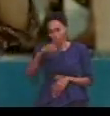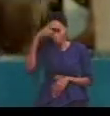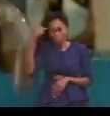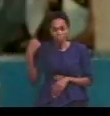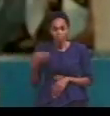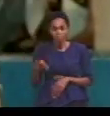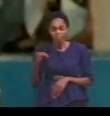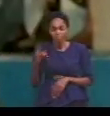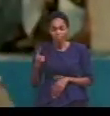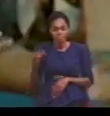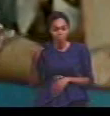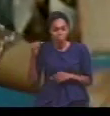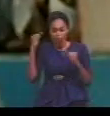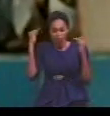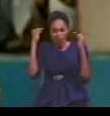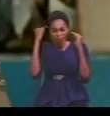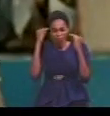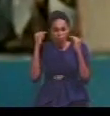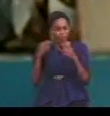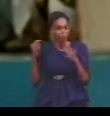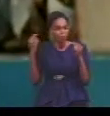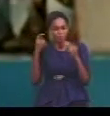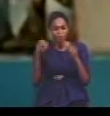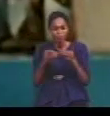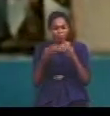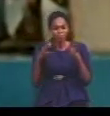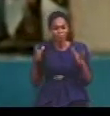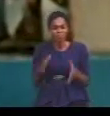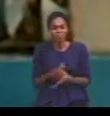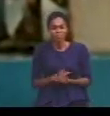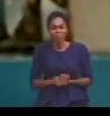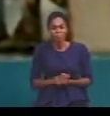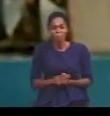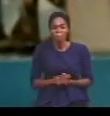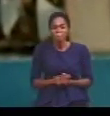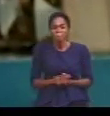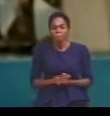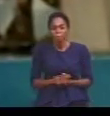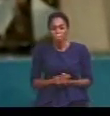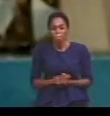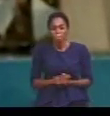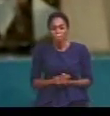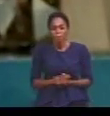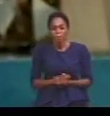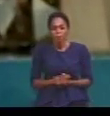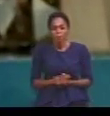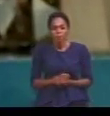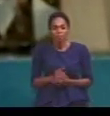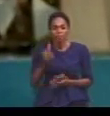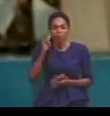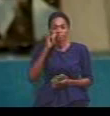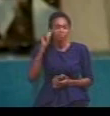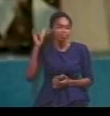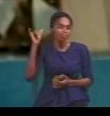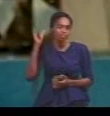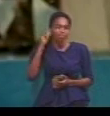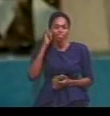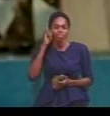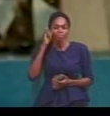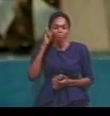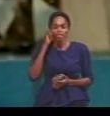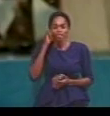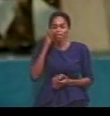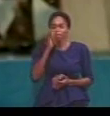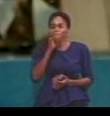bells inside. I think the doctor knows what I'm talking about. So yesterday, after the man of